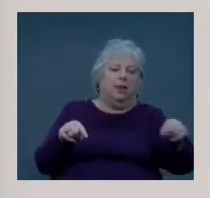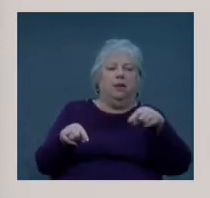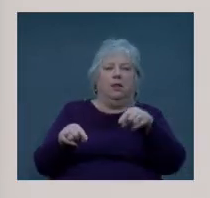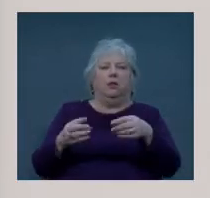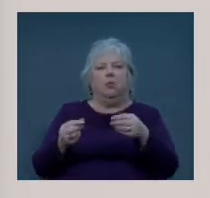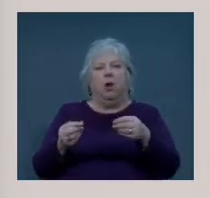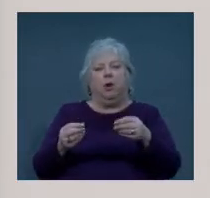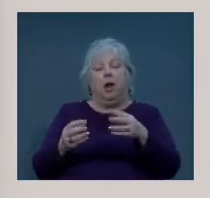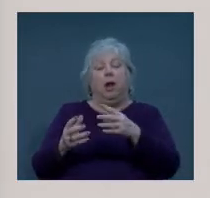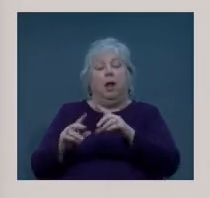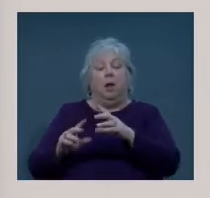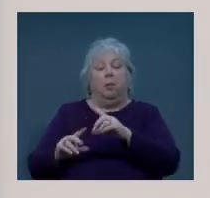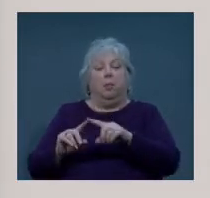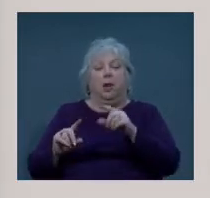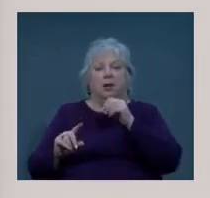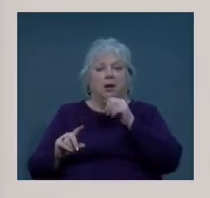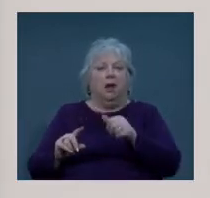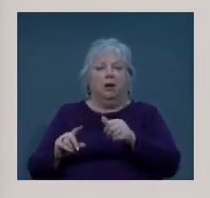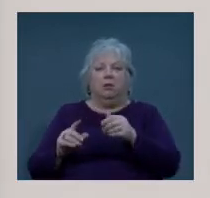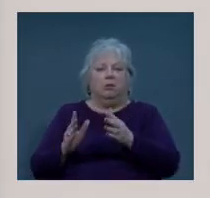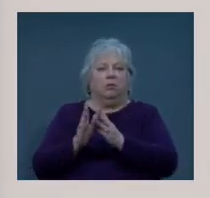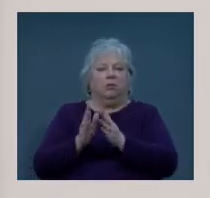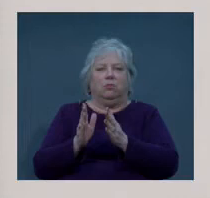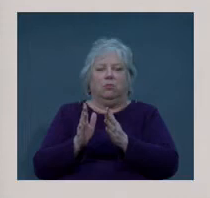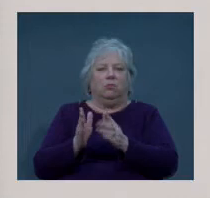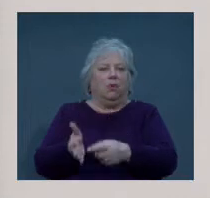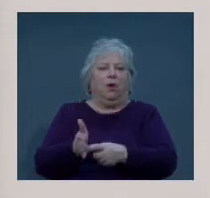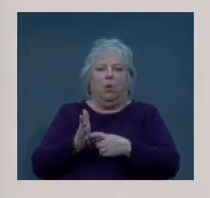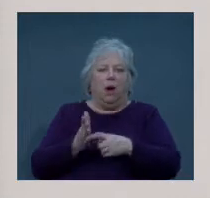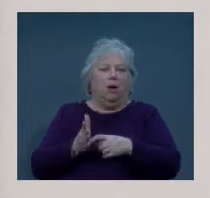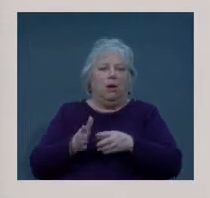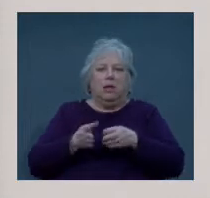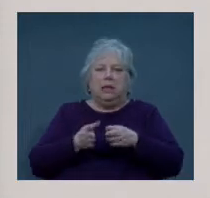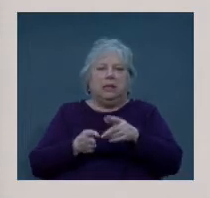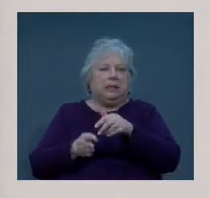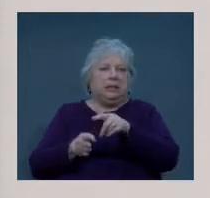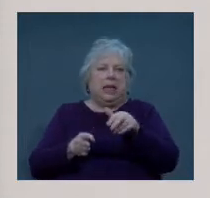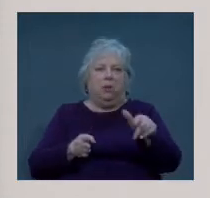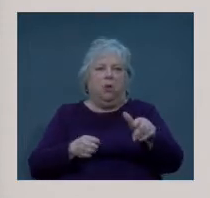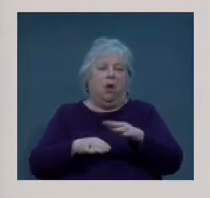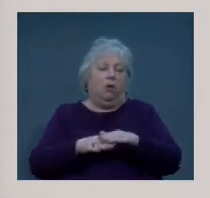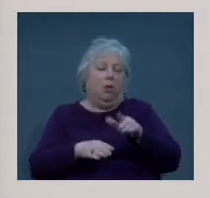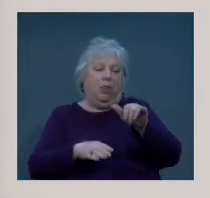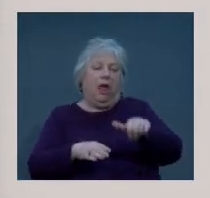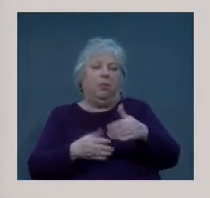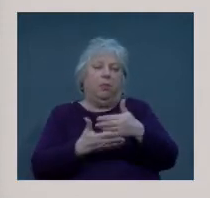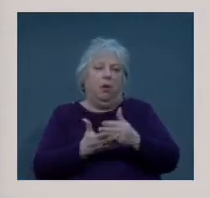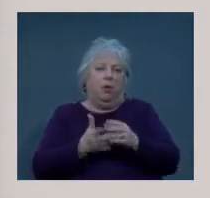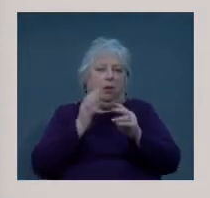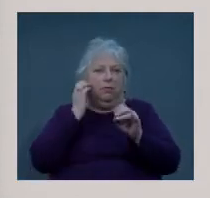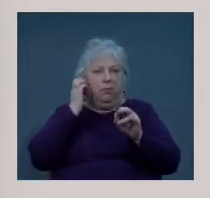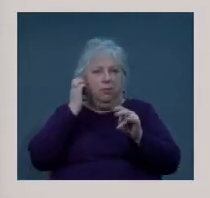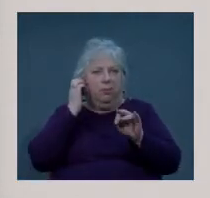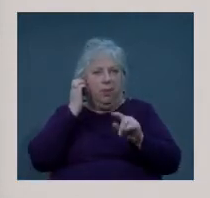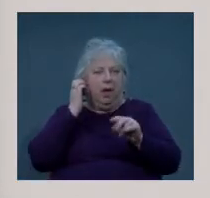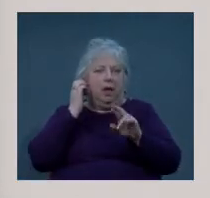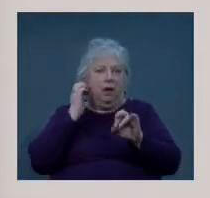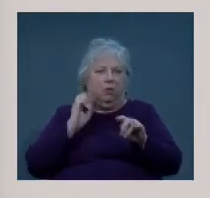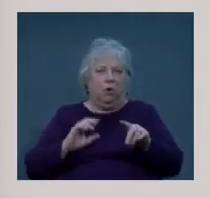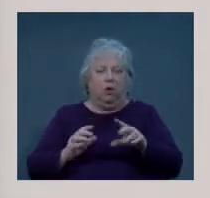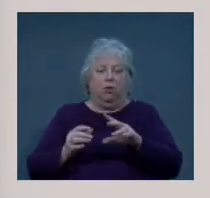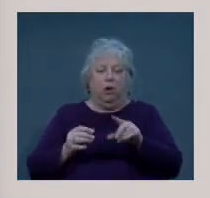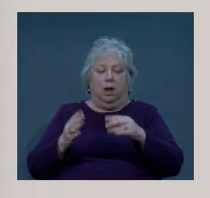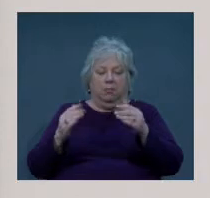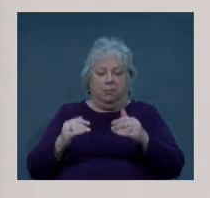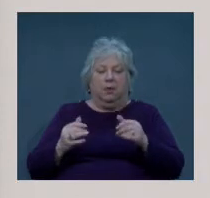not be a requirement for a sidewalk along that section of Manny Road. And lastly,